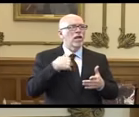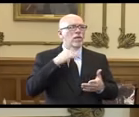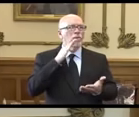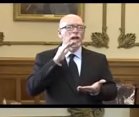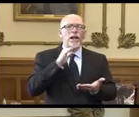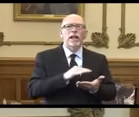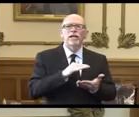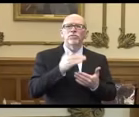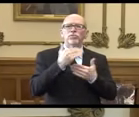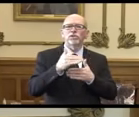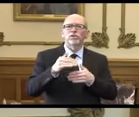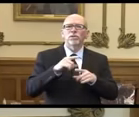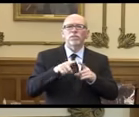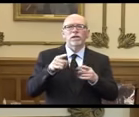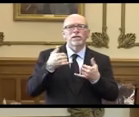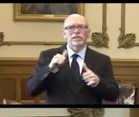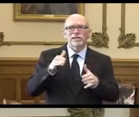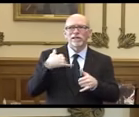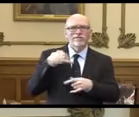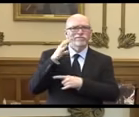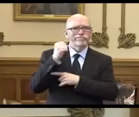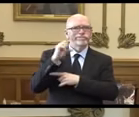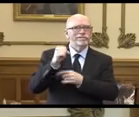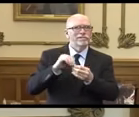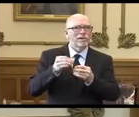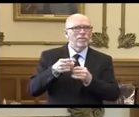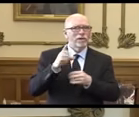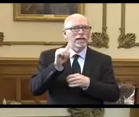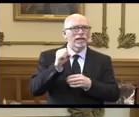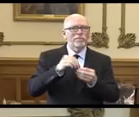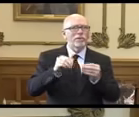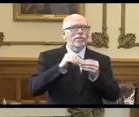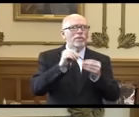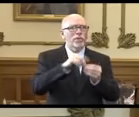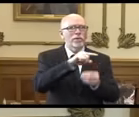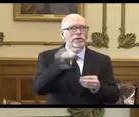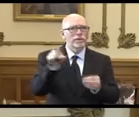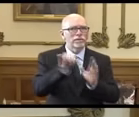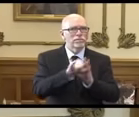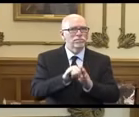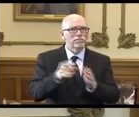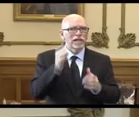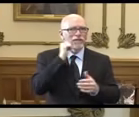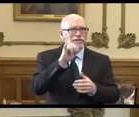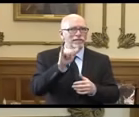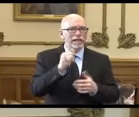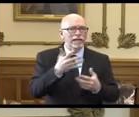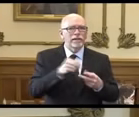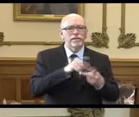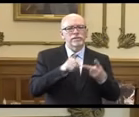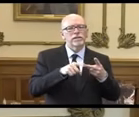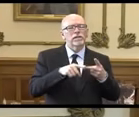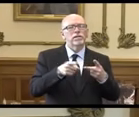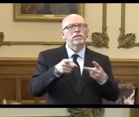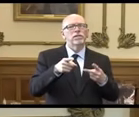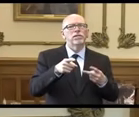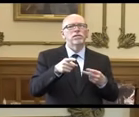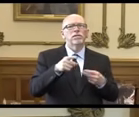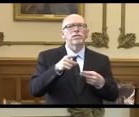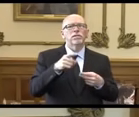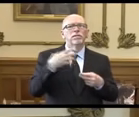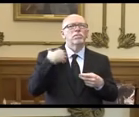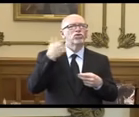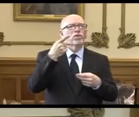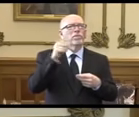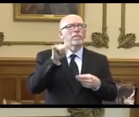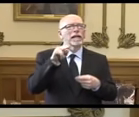restrictions? We're still getting record number of positive cases identified almost daily. And then my second question would be for Commissioner